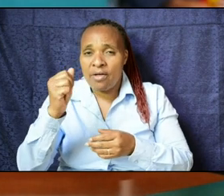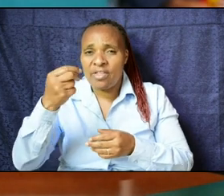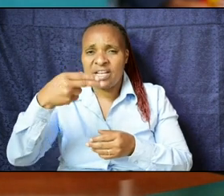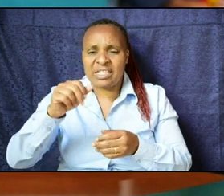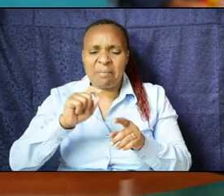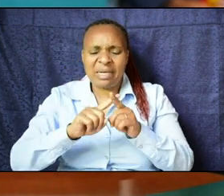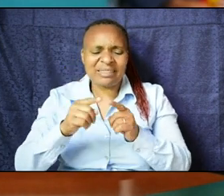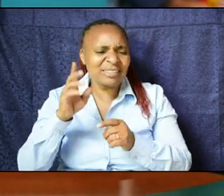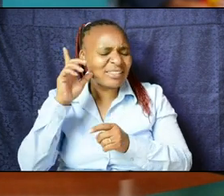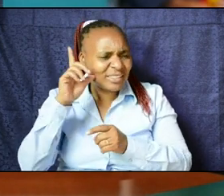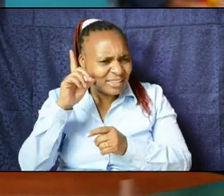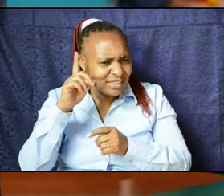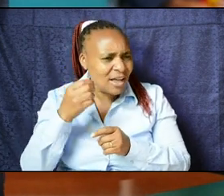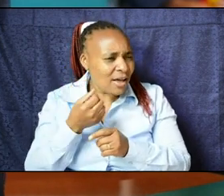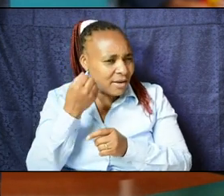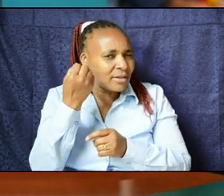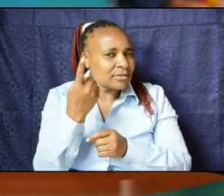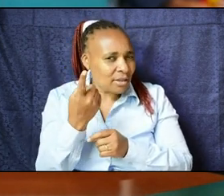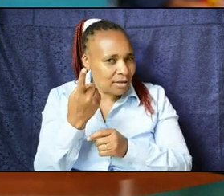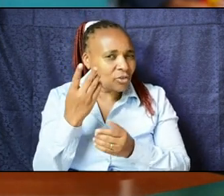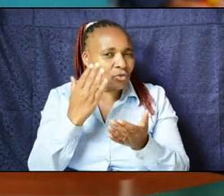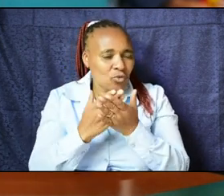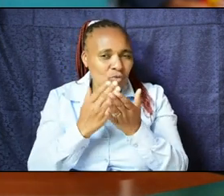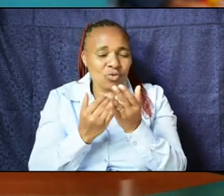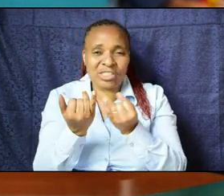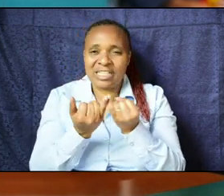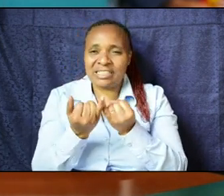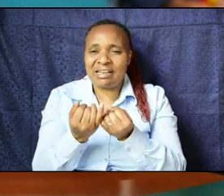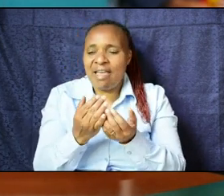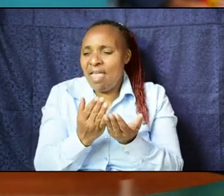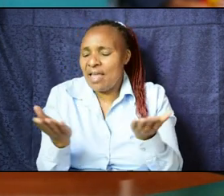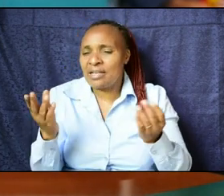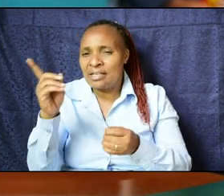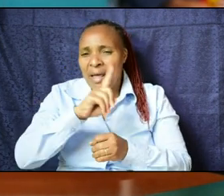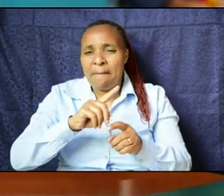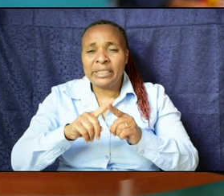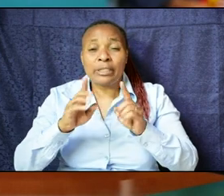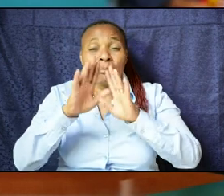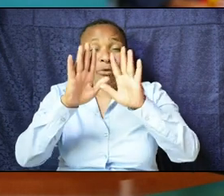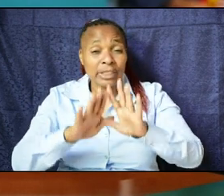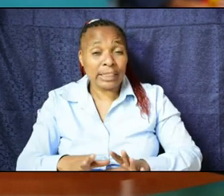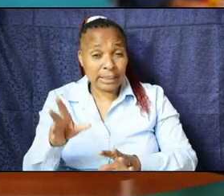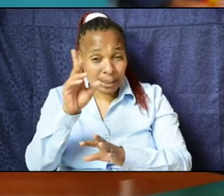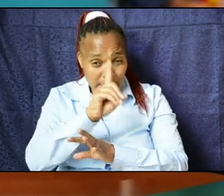more he began to understand that Saturday was not just any day. It was an important day of the week.